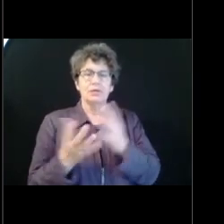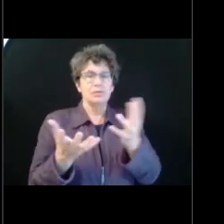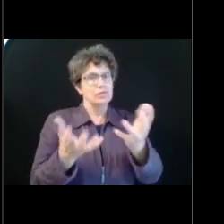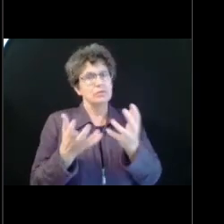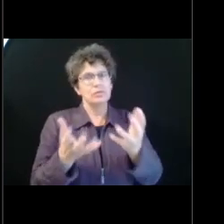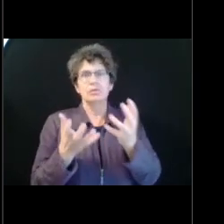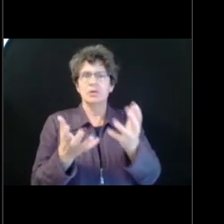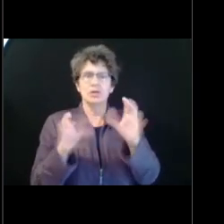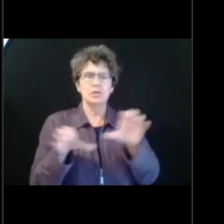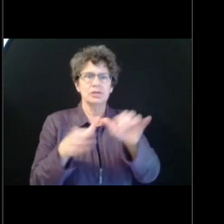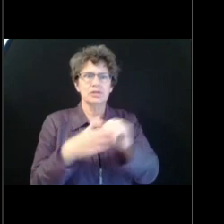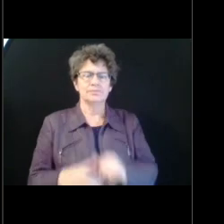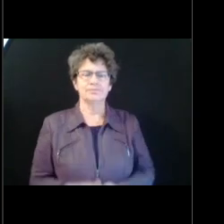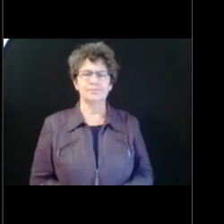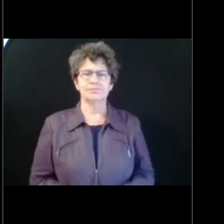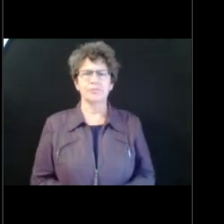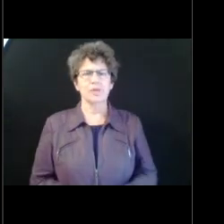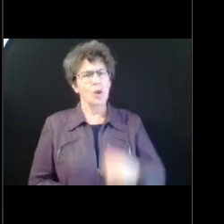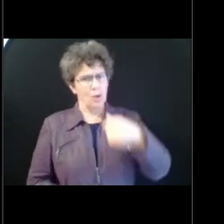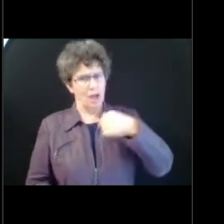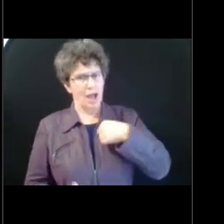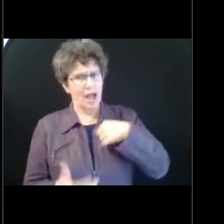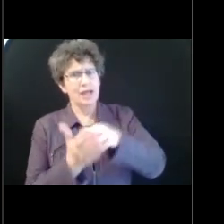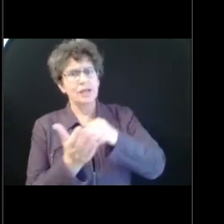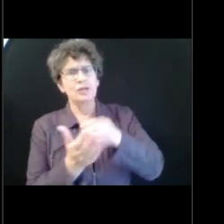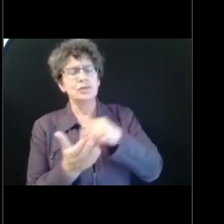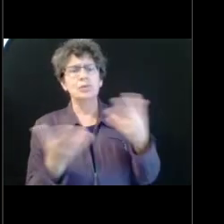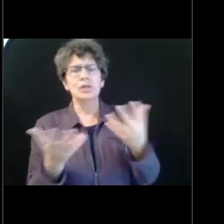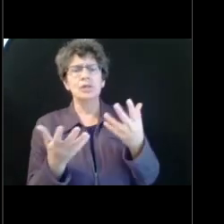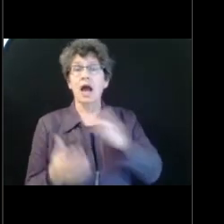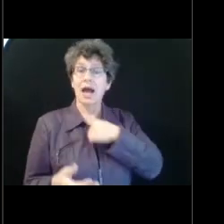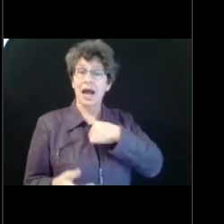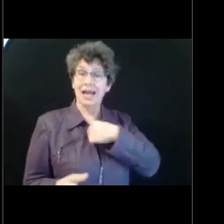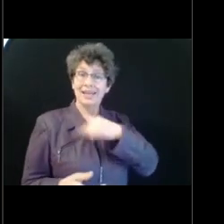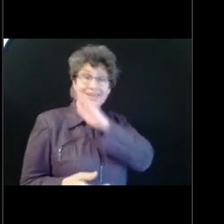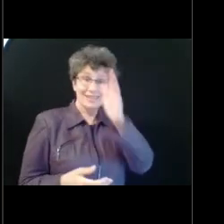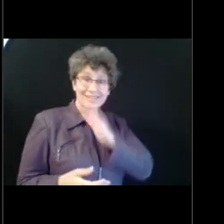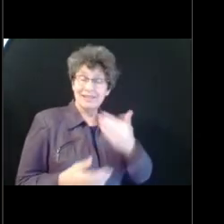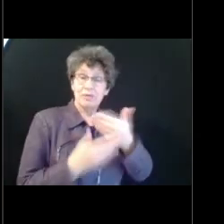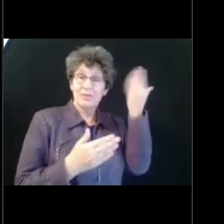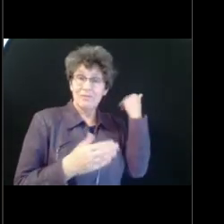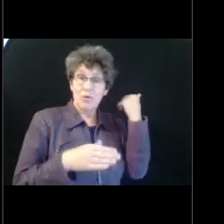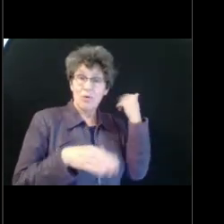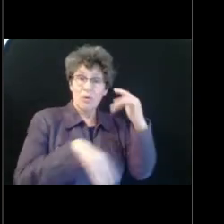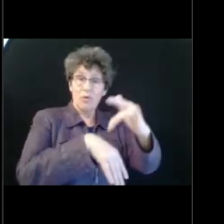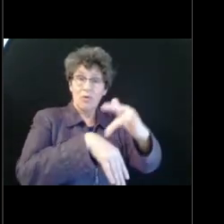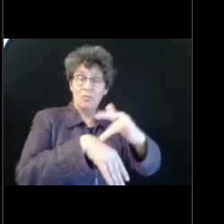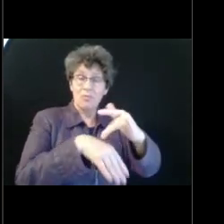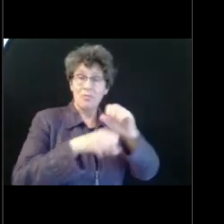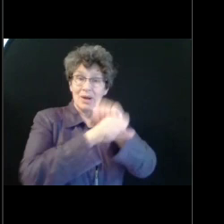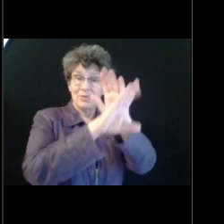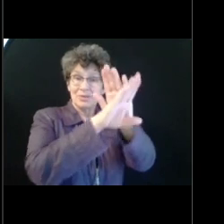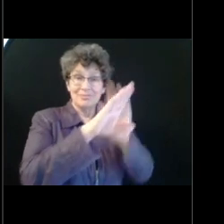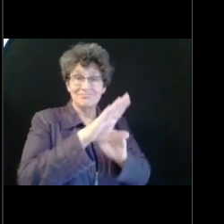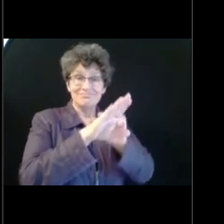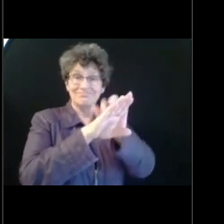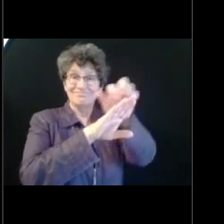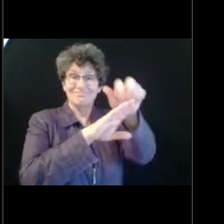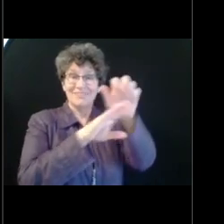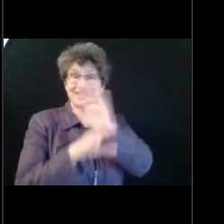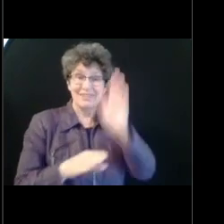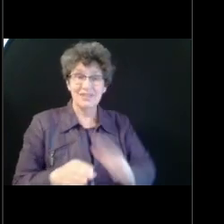this? I, who had not climbed mountains before, have ended up climbing other mountains, including local ones, with a hard